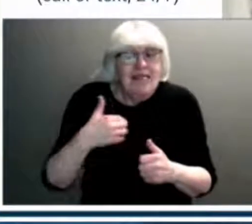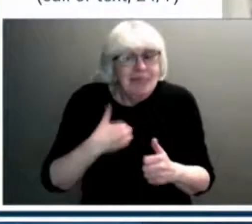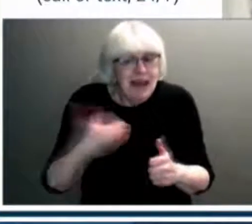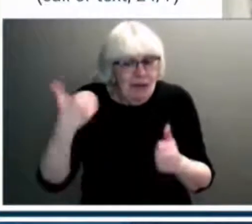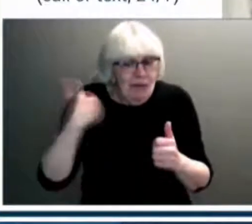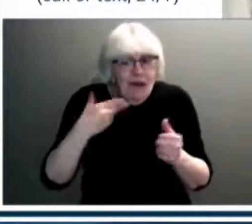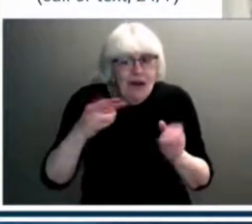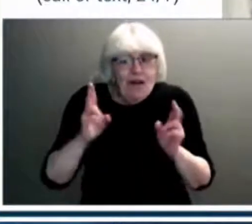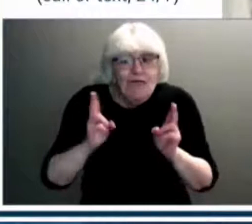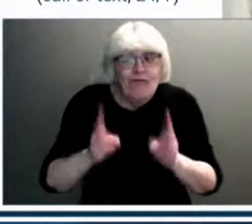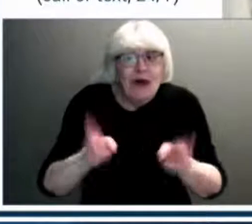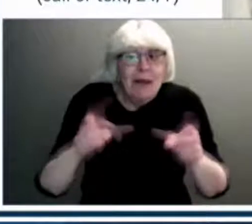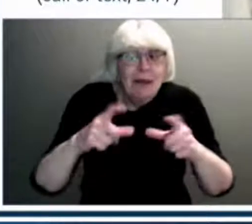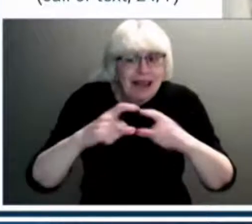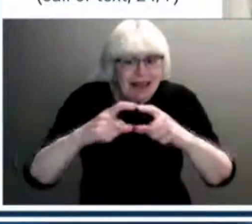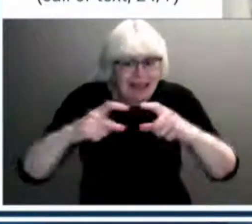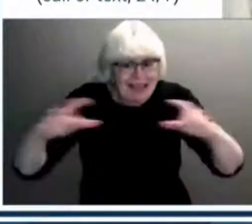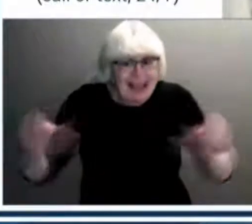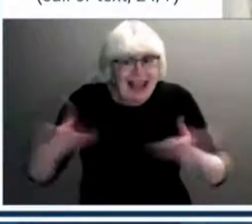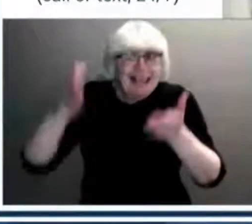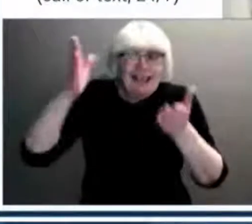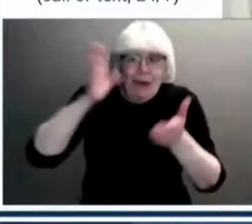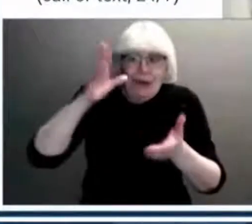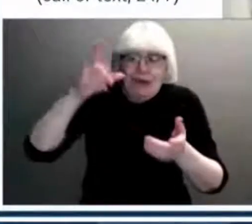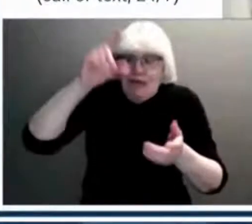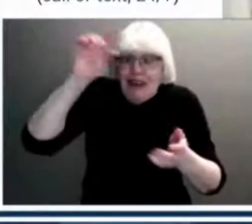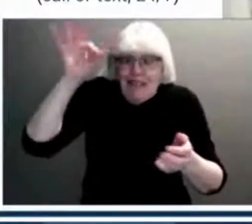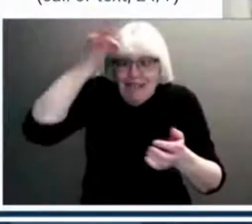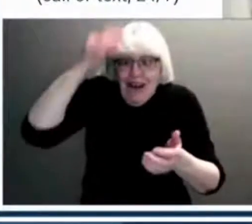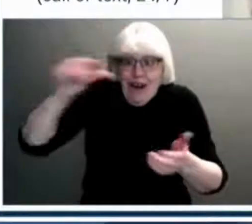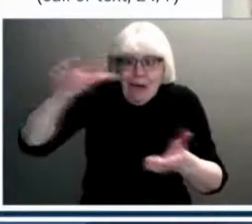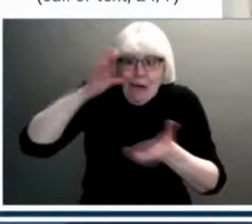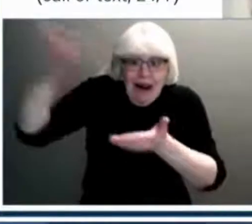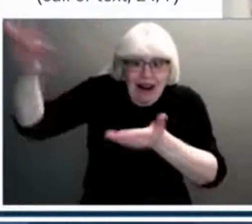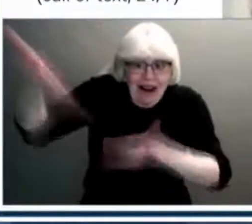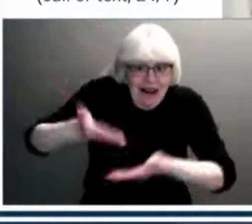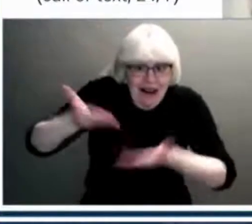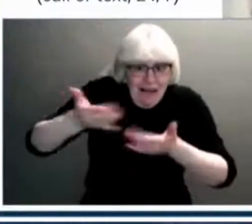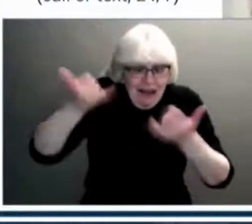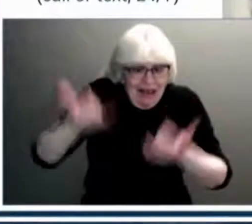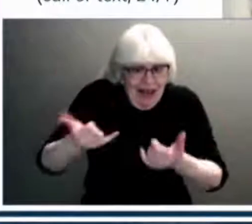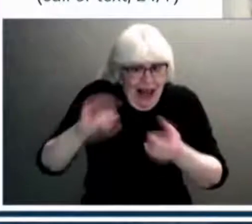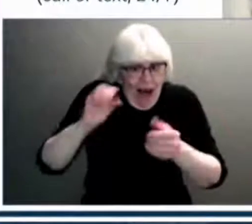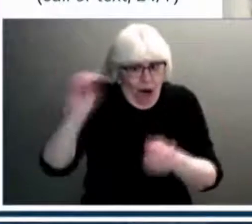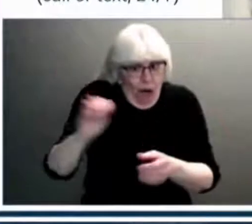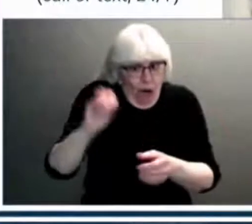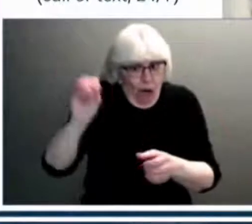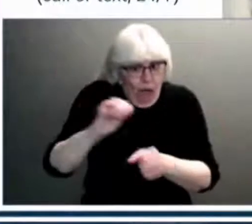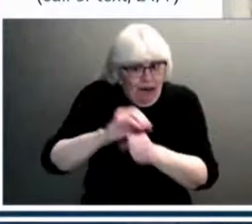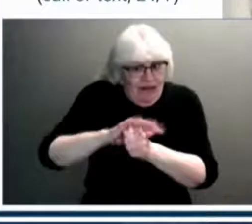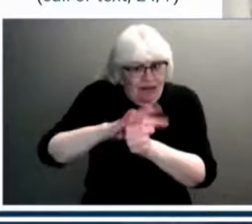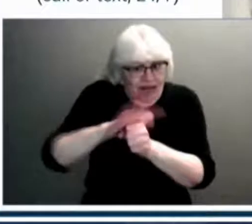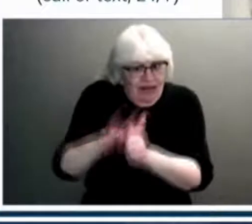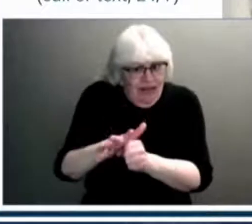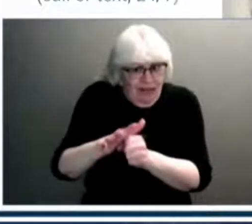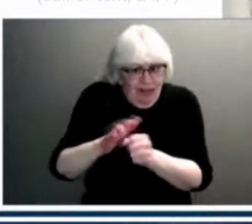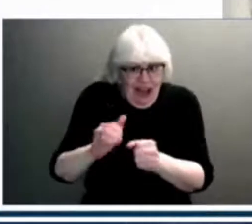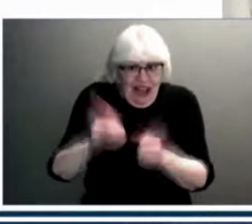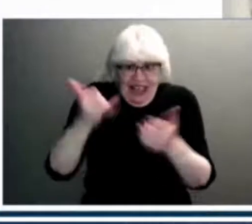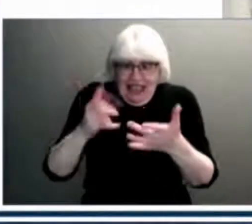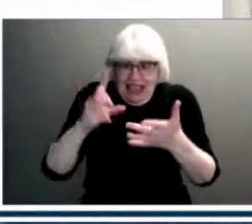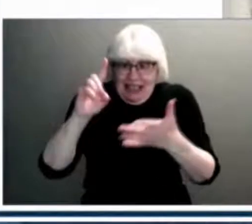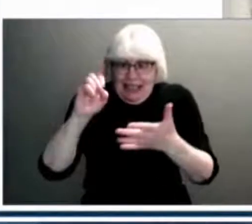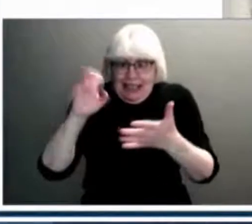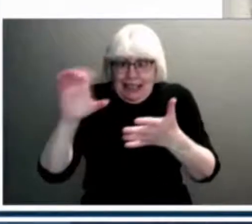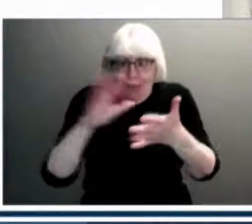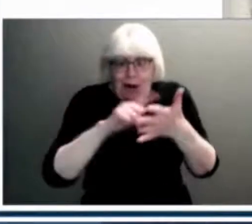As this variant started to take hold back in early December, when other jurisdictions were also